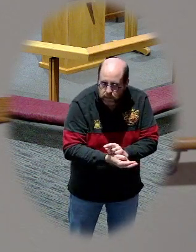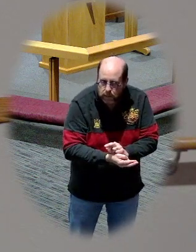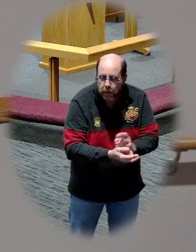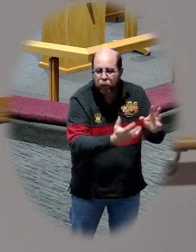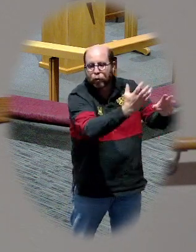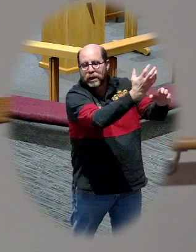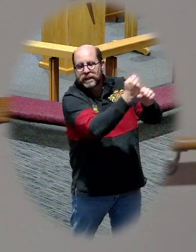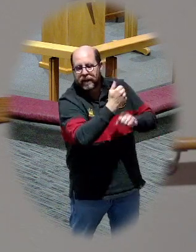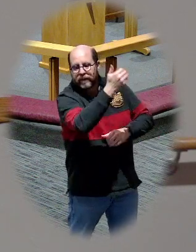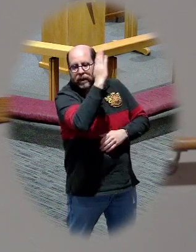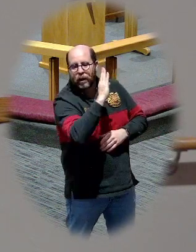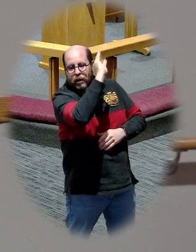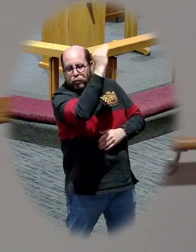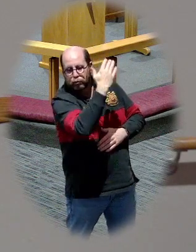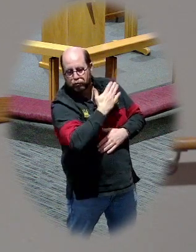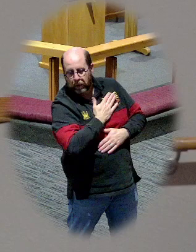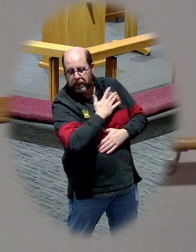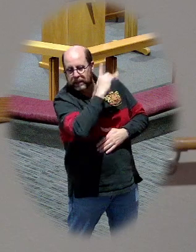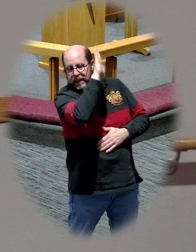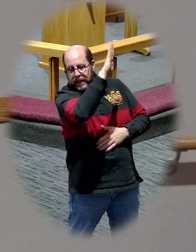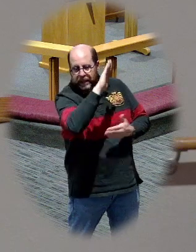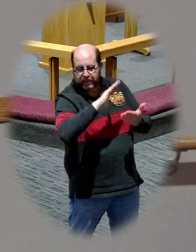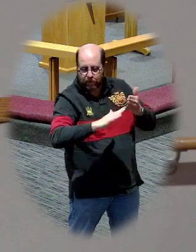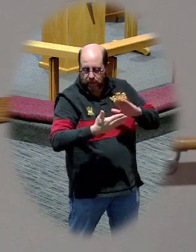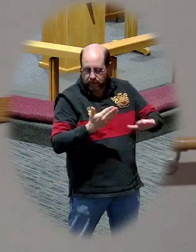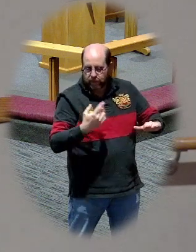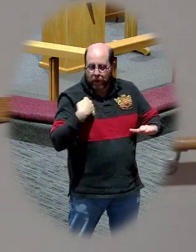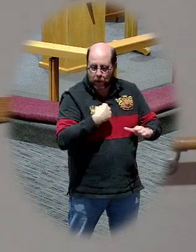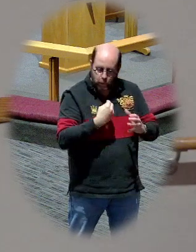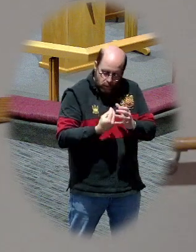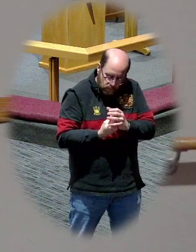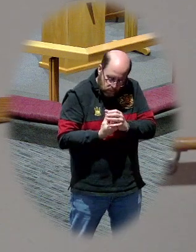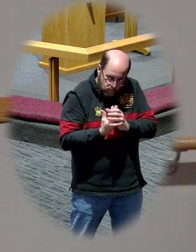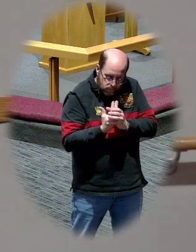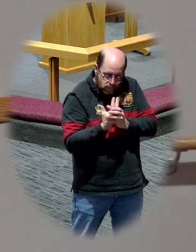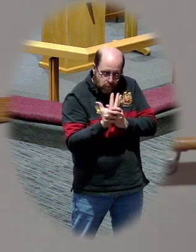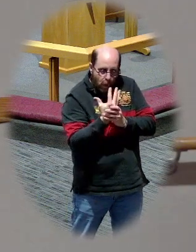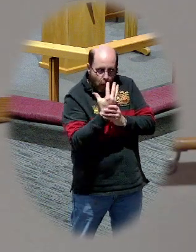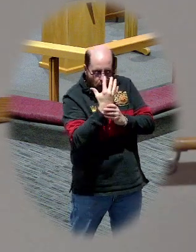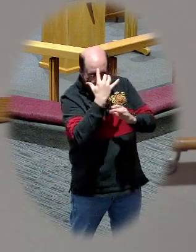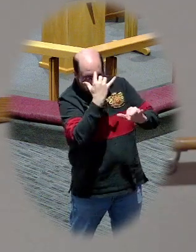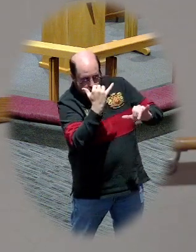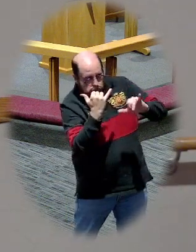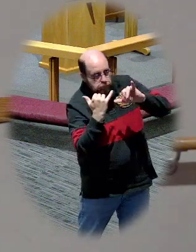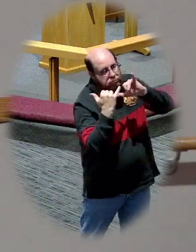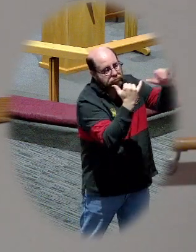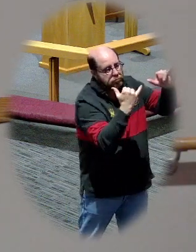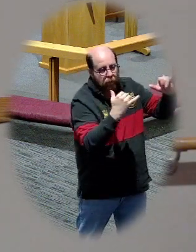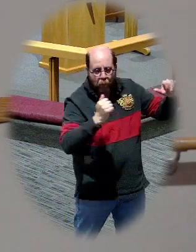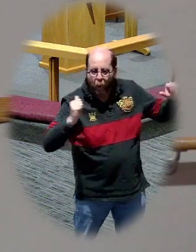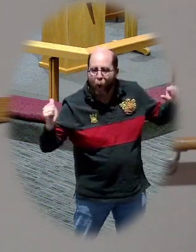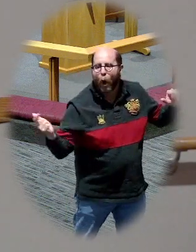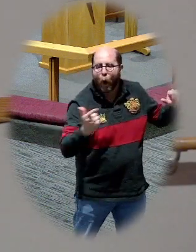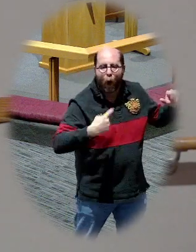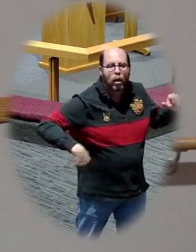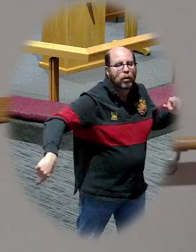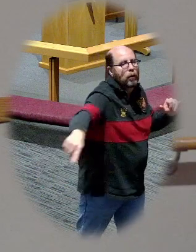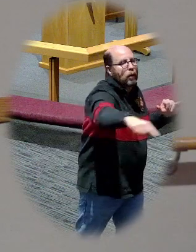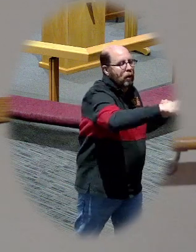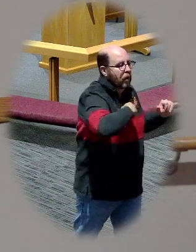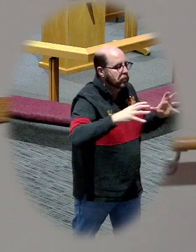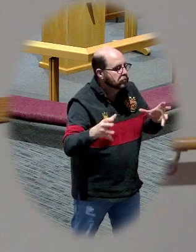forgiveness as we continue to grow in one mind as the body of Christ. And Paul directs us as